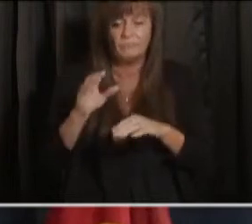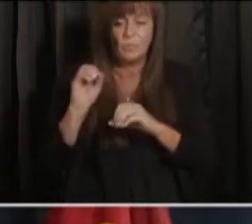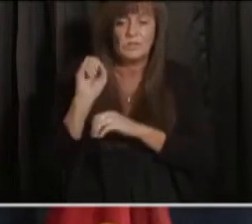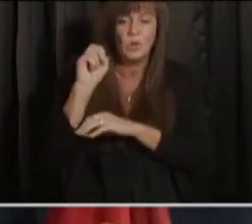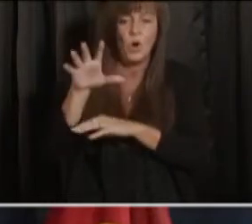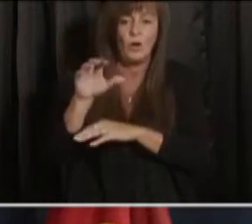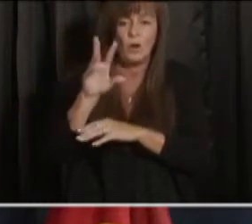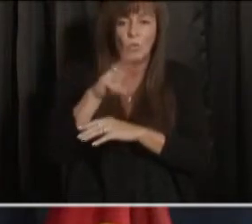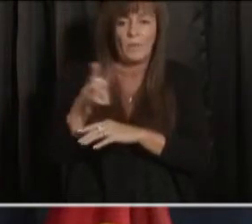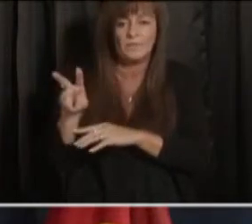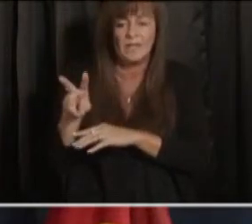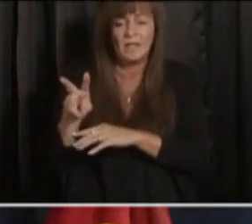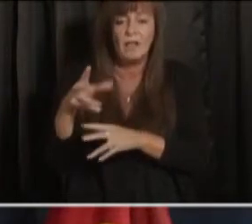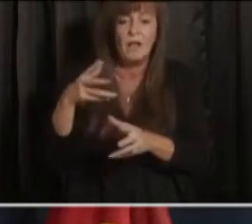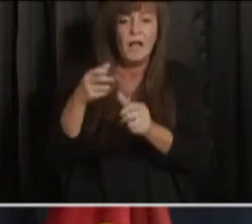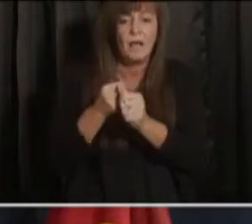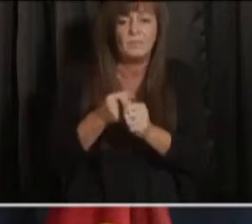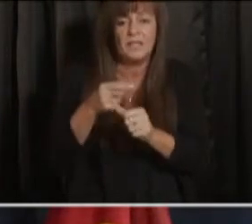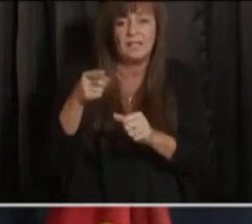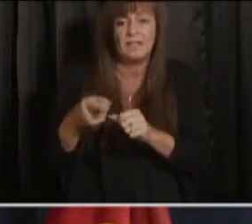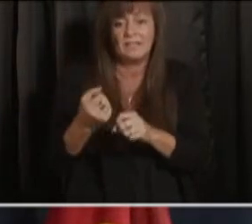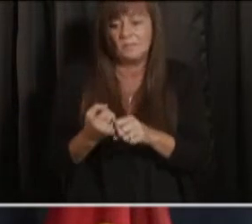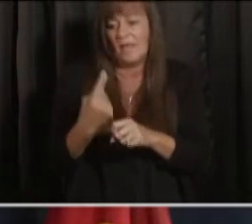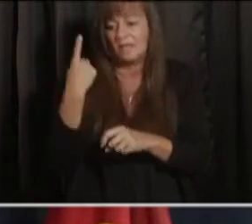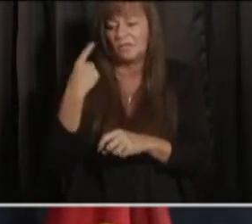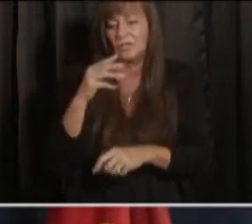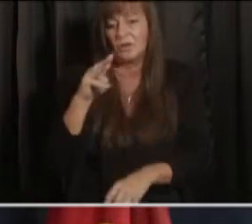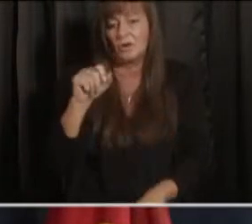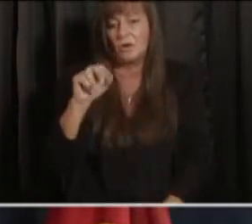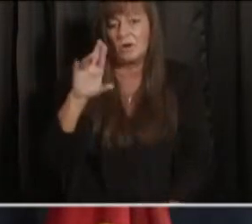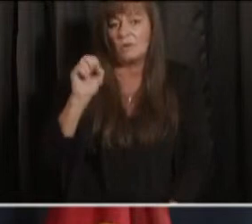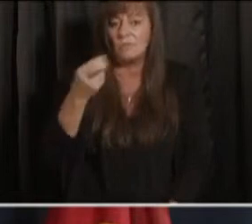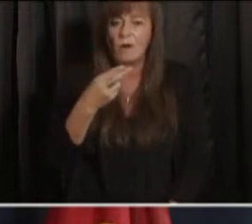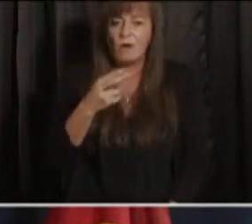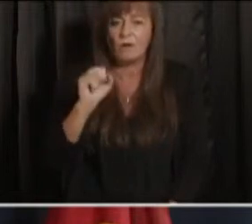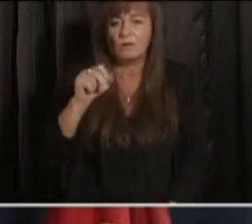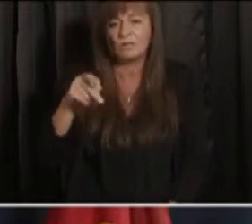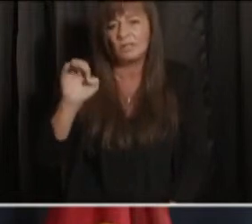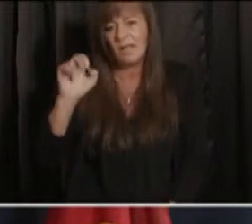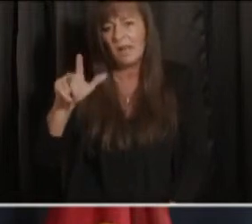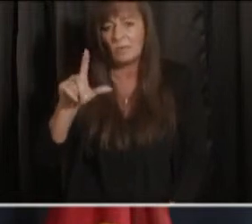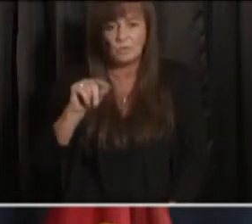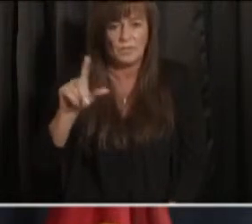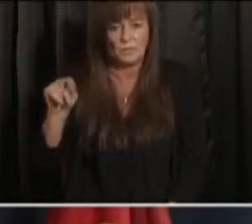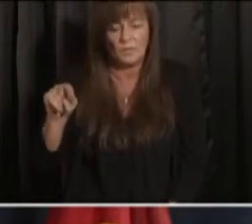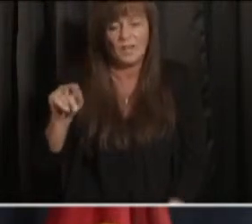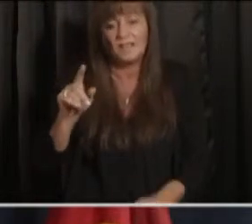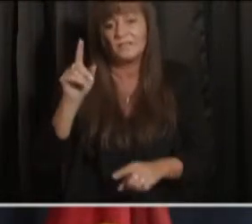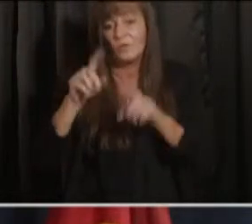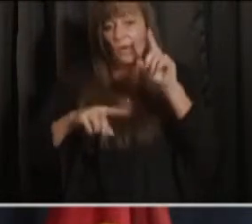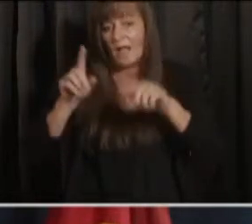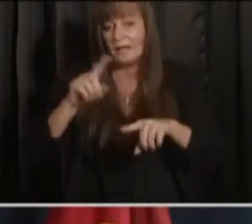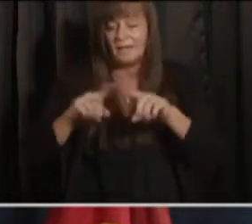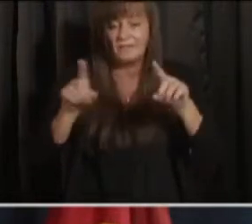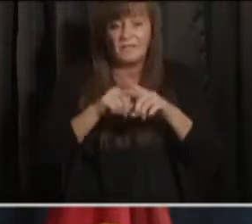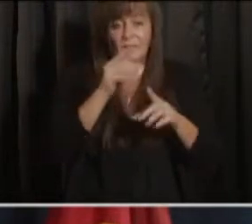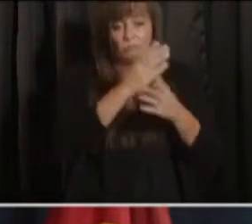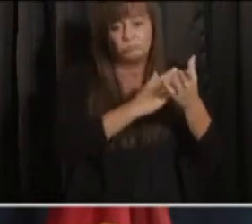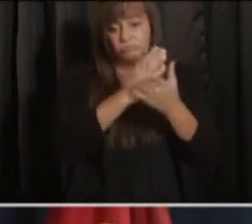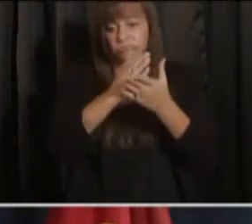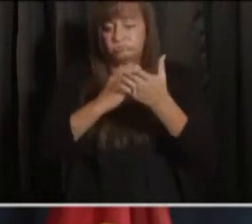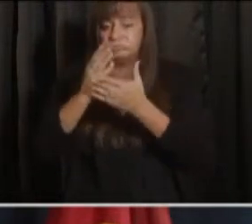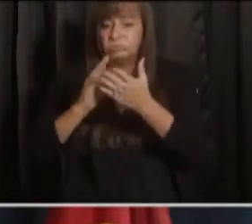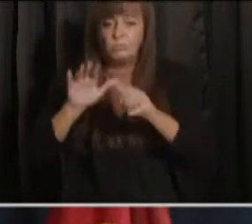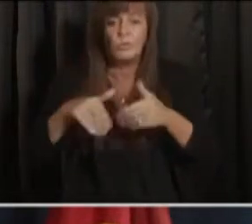was updated this last year, March and April 2020, and it has a variety of different components that provides a framework for